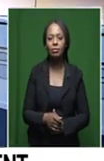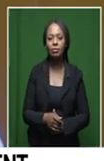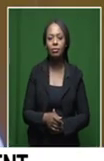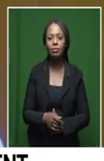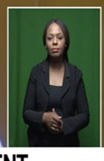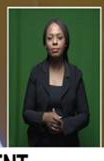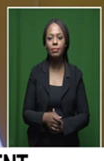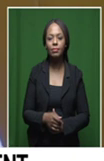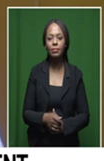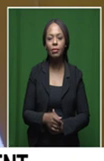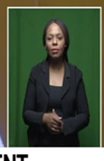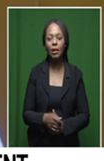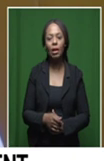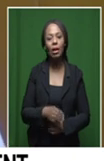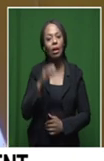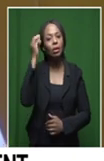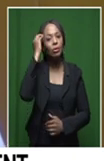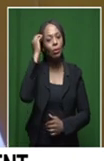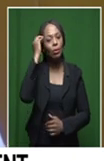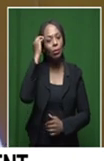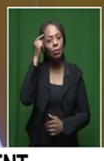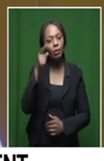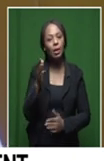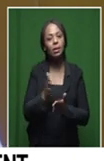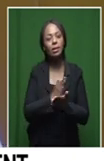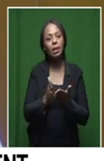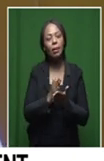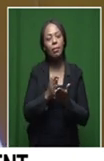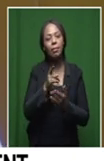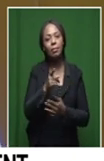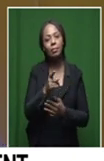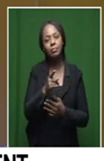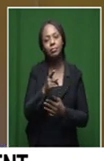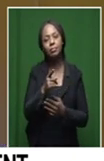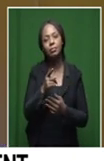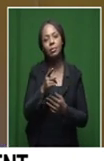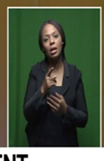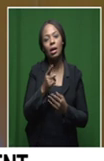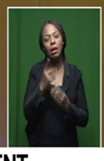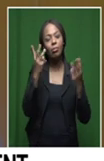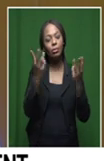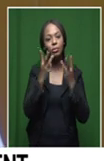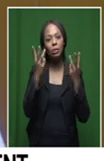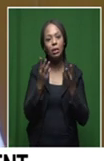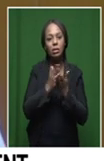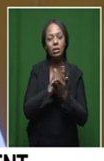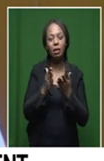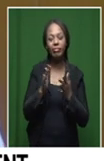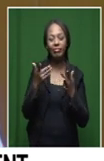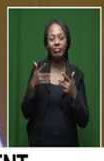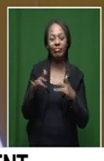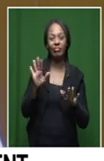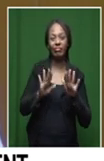So we know that some parts of the population are what we call vaccine hesitant,